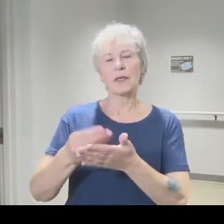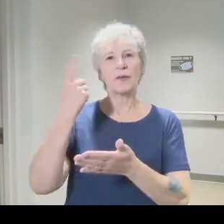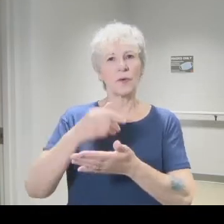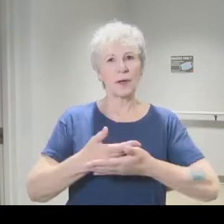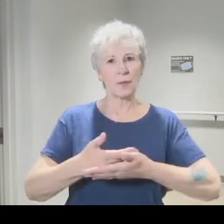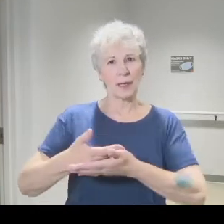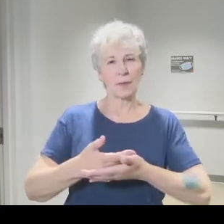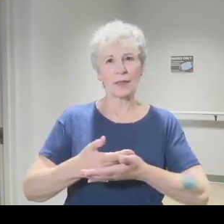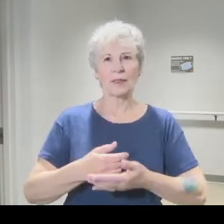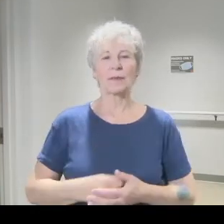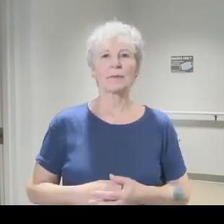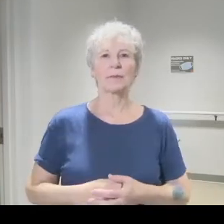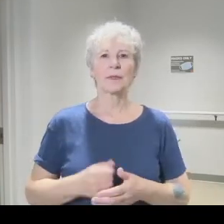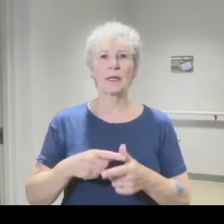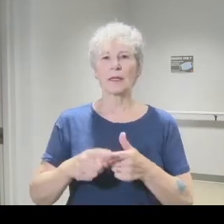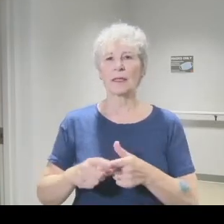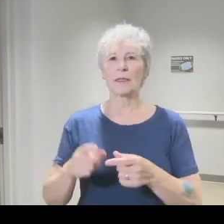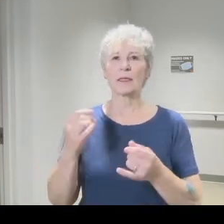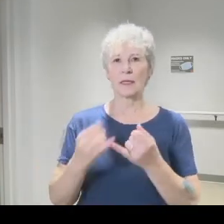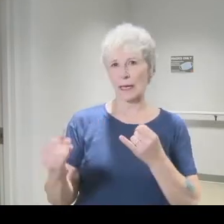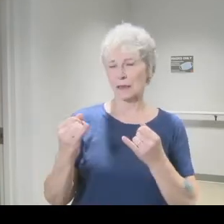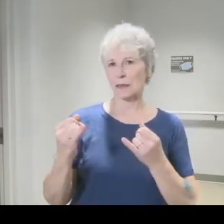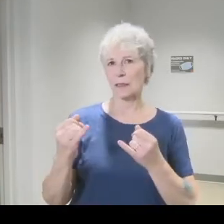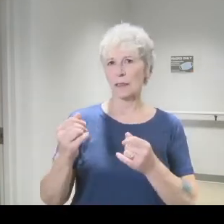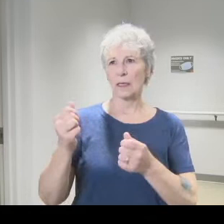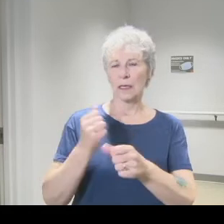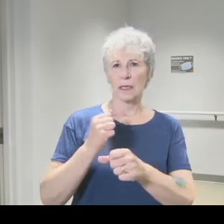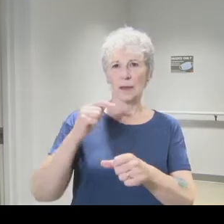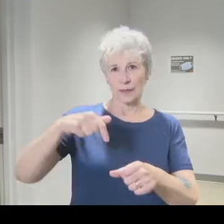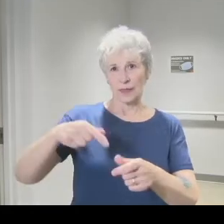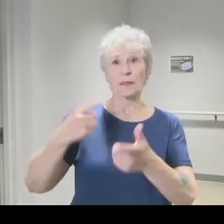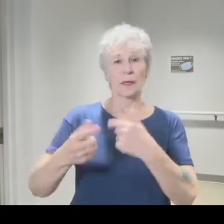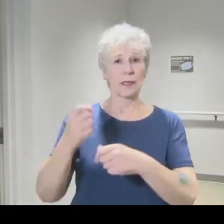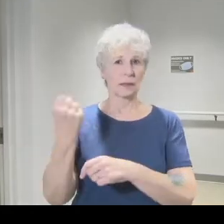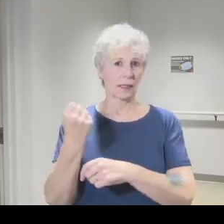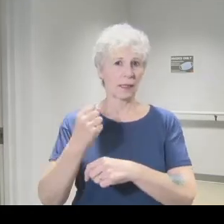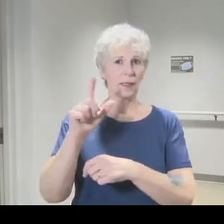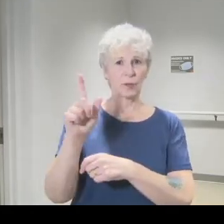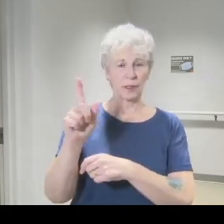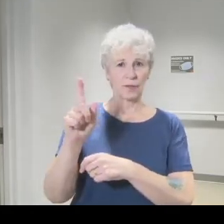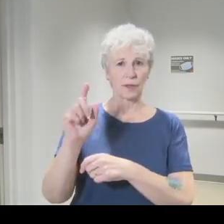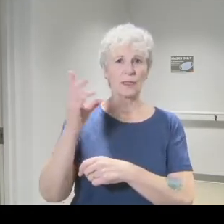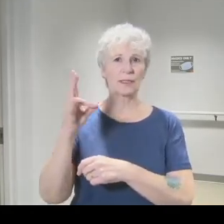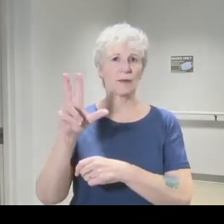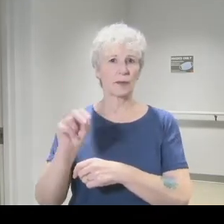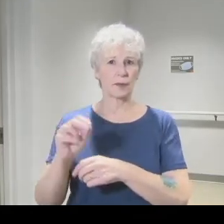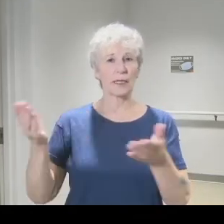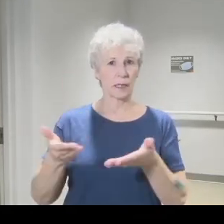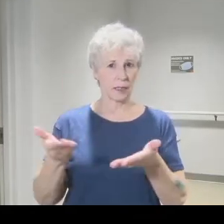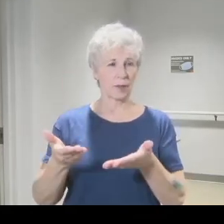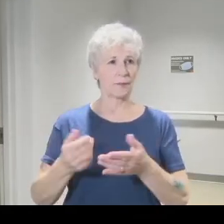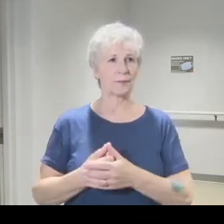their ministry. And then lastly, next Saturday, or this coming Saturday on the 21st, 7:30 here in